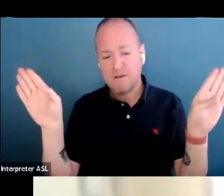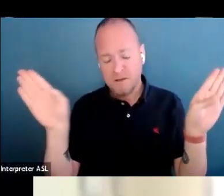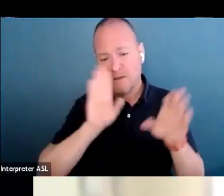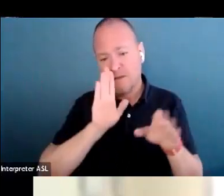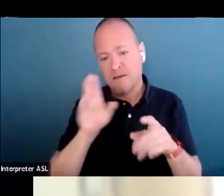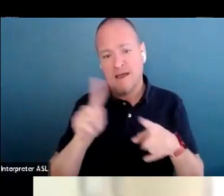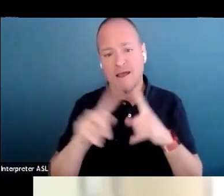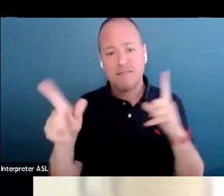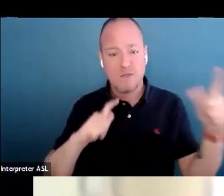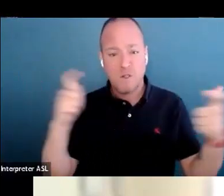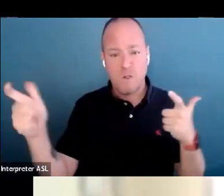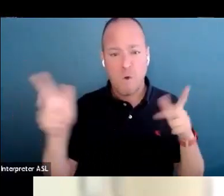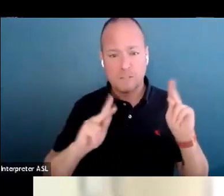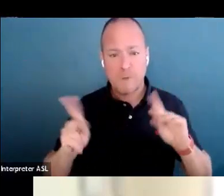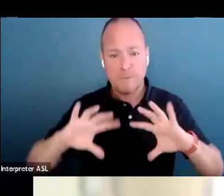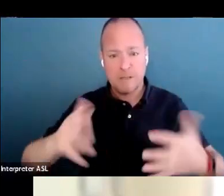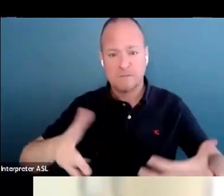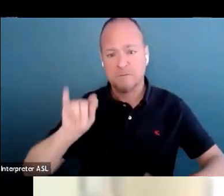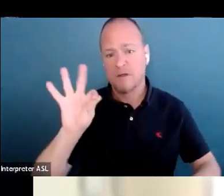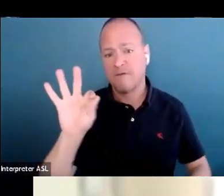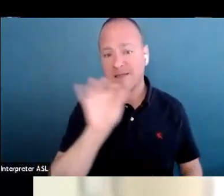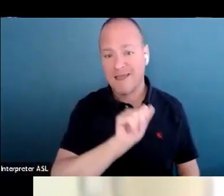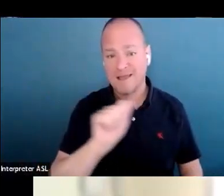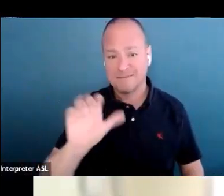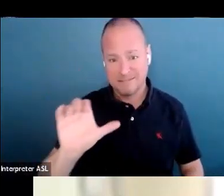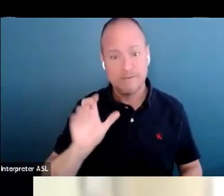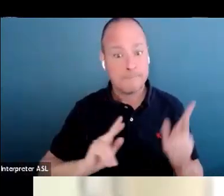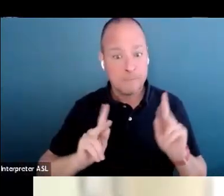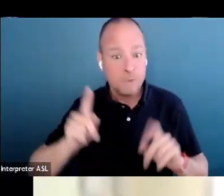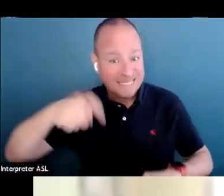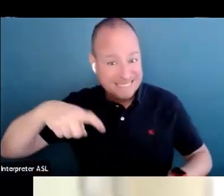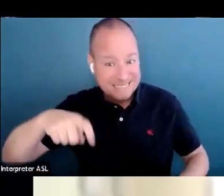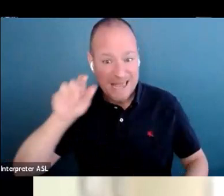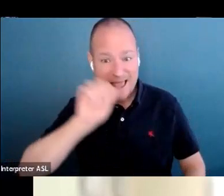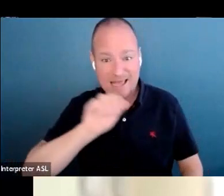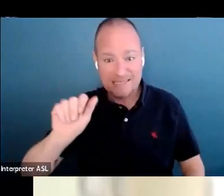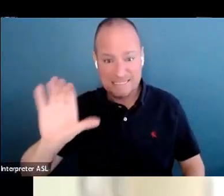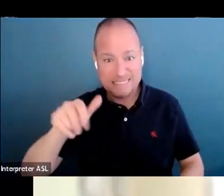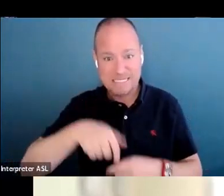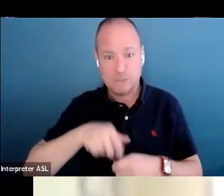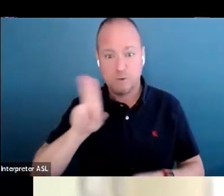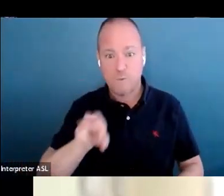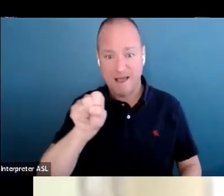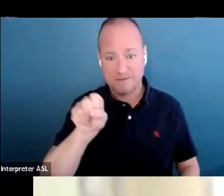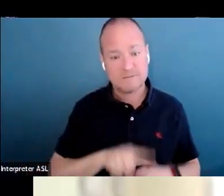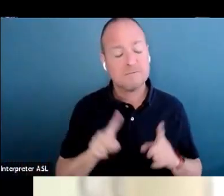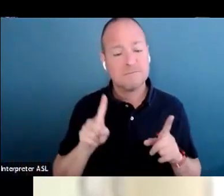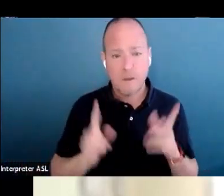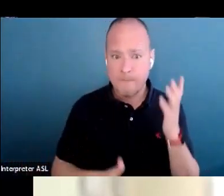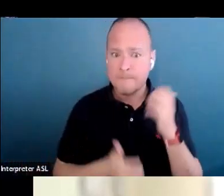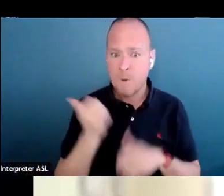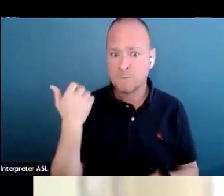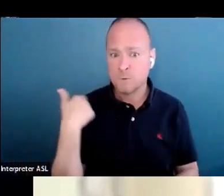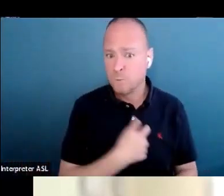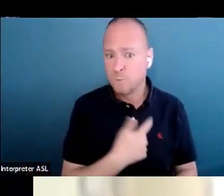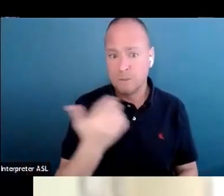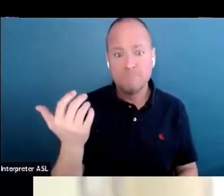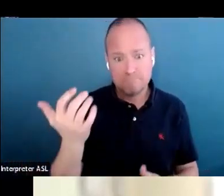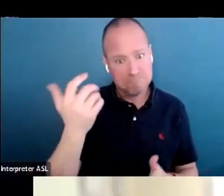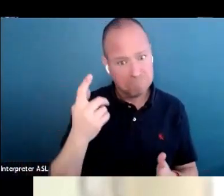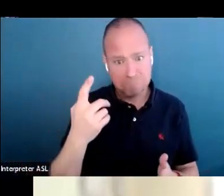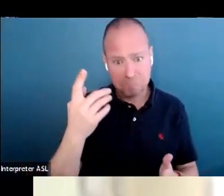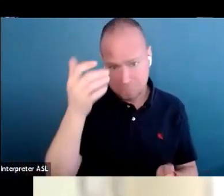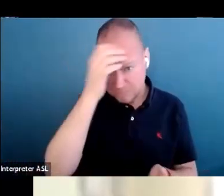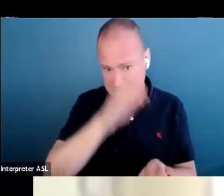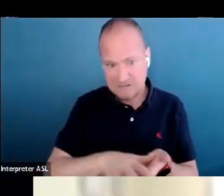the large population of AAC, people who need AAC in the US, the vast majority of whom we believe do not